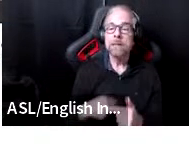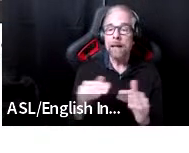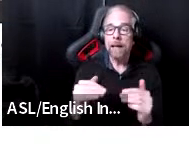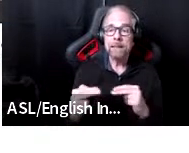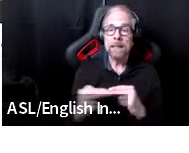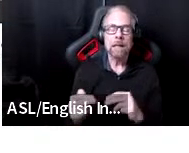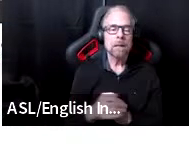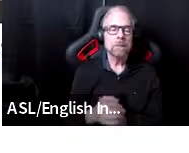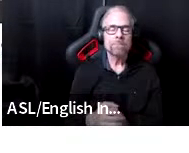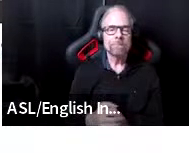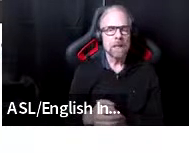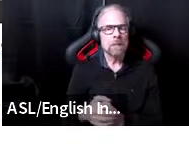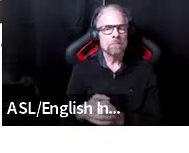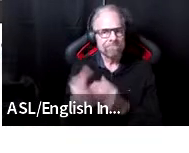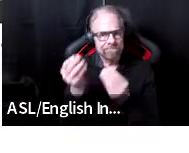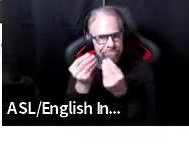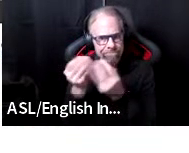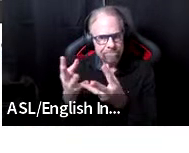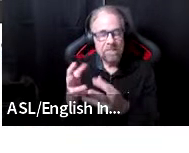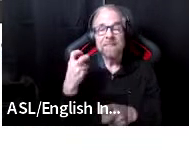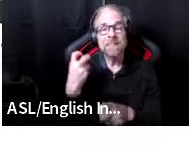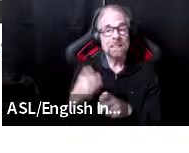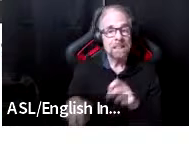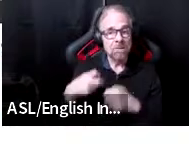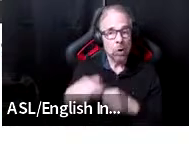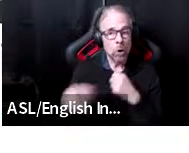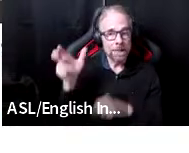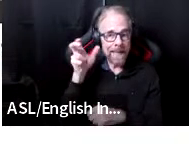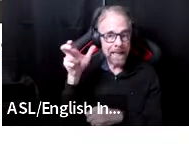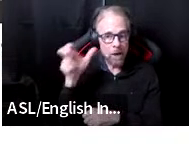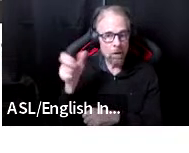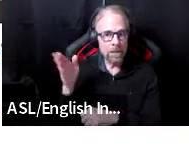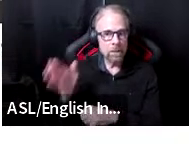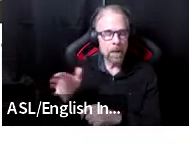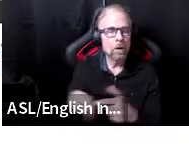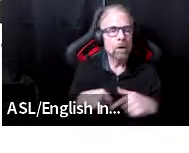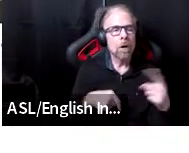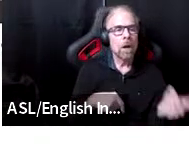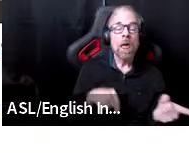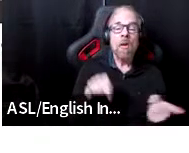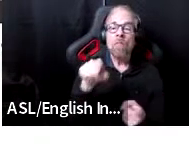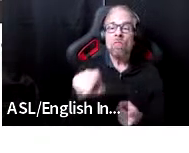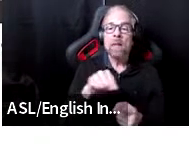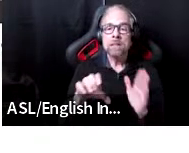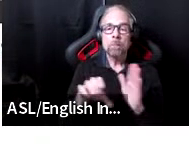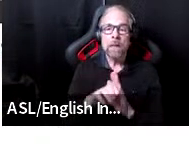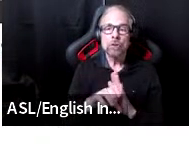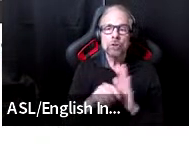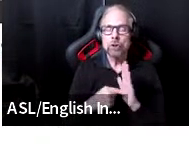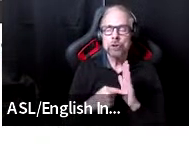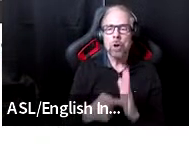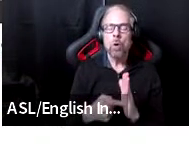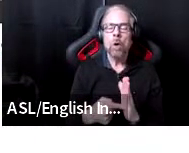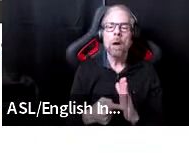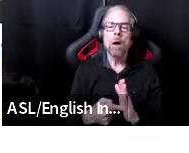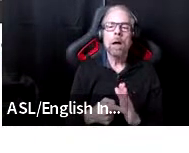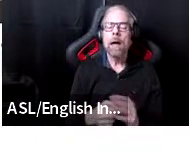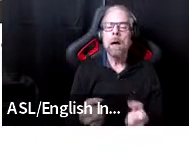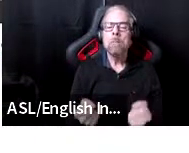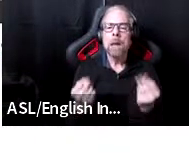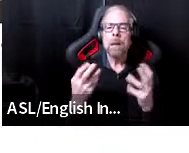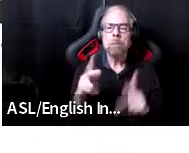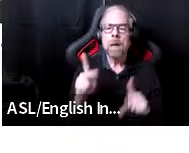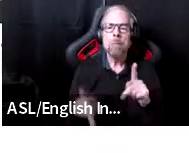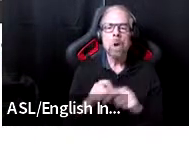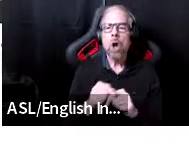Next, I'm going to talk about average daily person trips on the Columbia River bridges. This graphic shows the number of people crossing